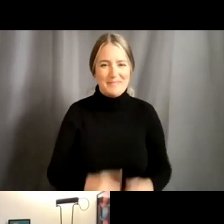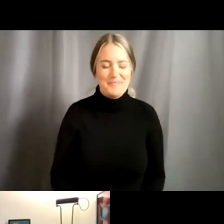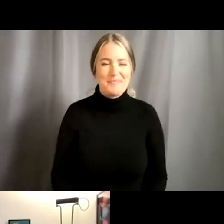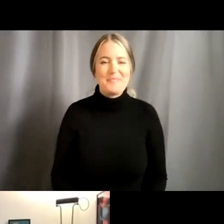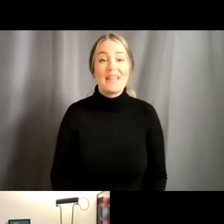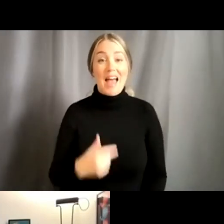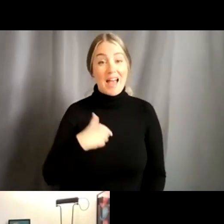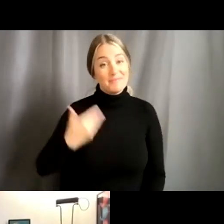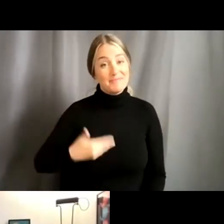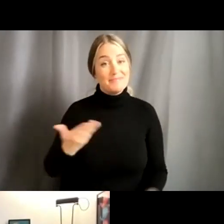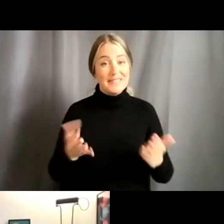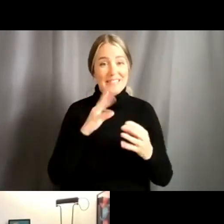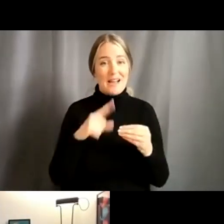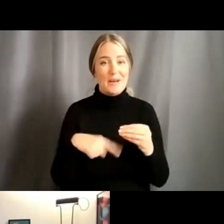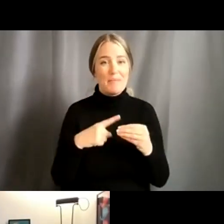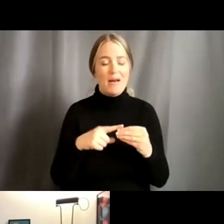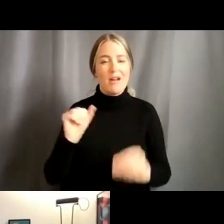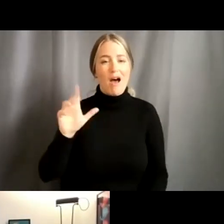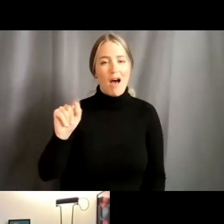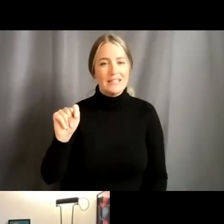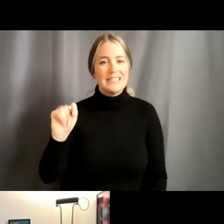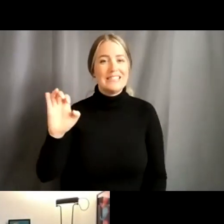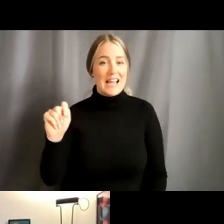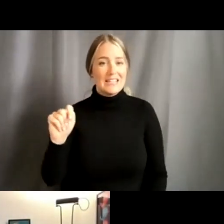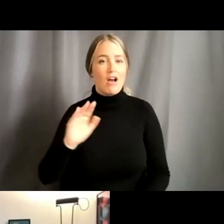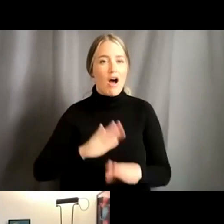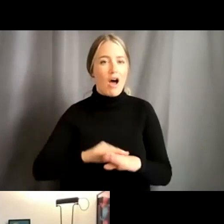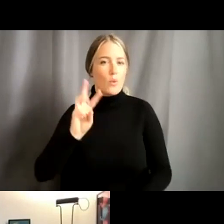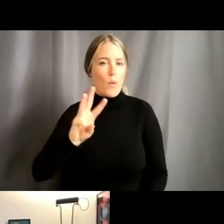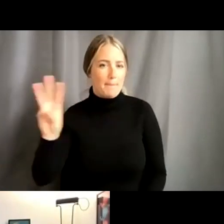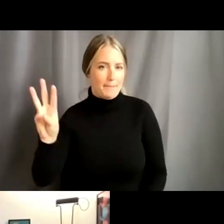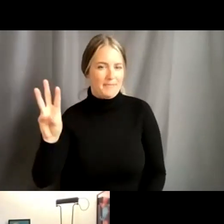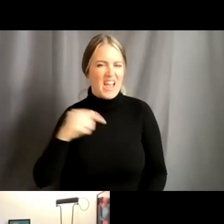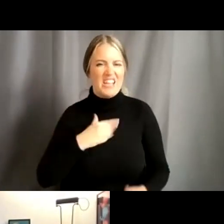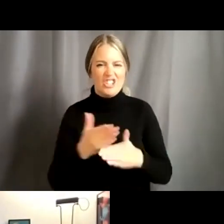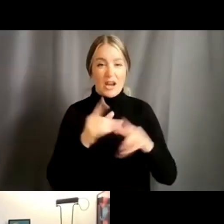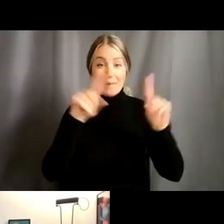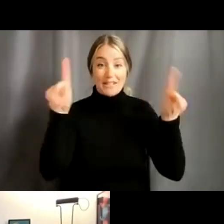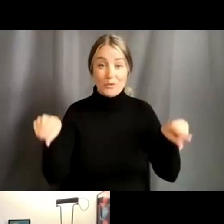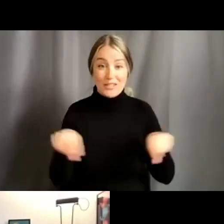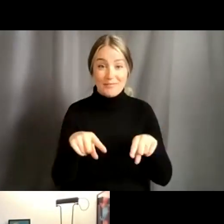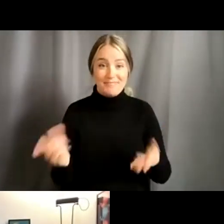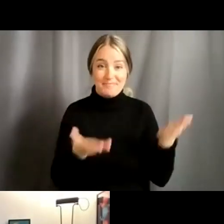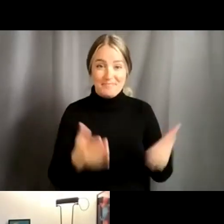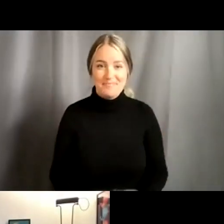I am here to talk about alt text on the web. I'm just going to share my screen real quick here.